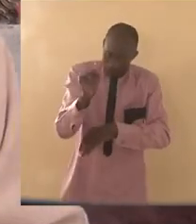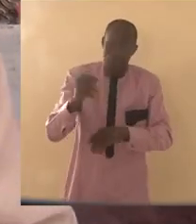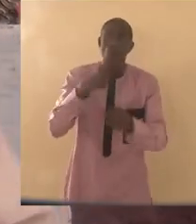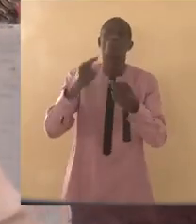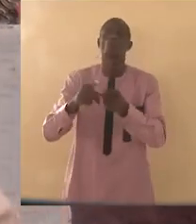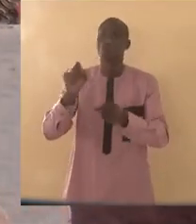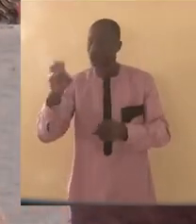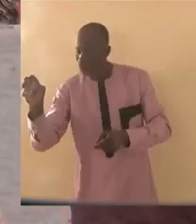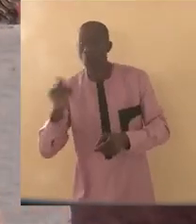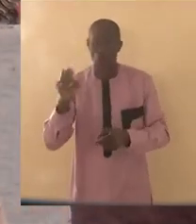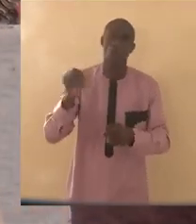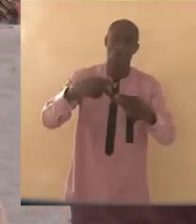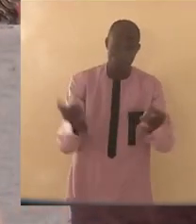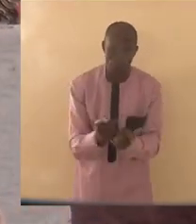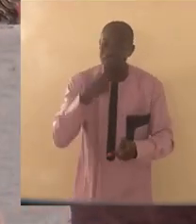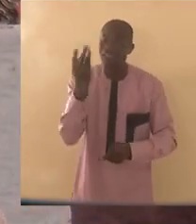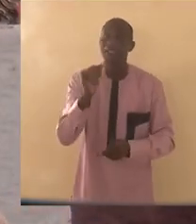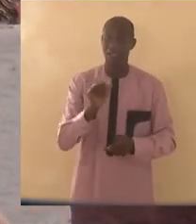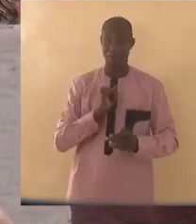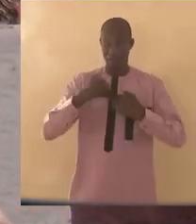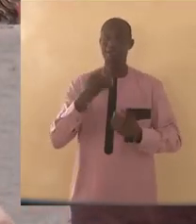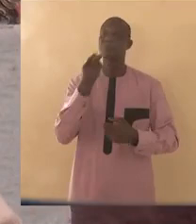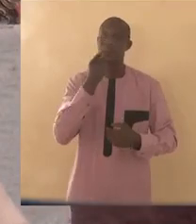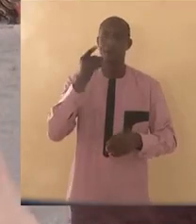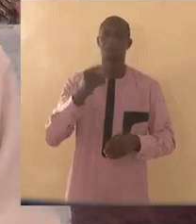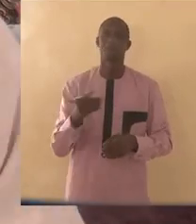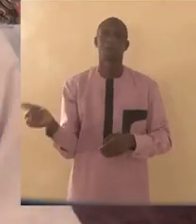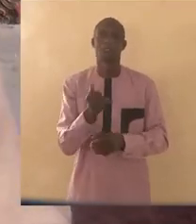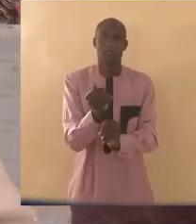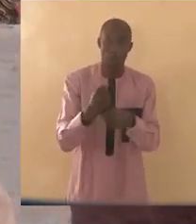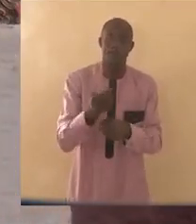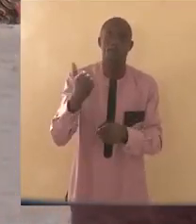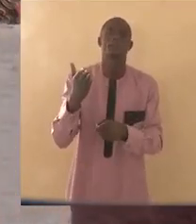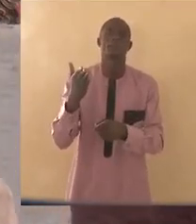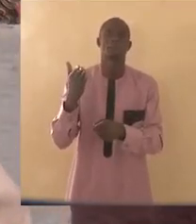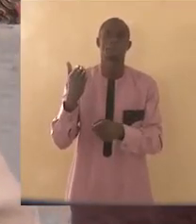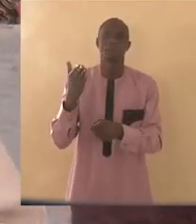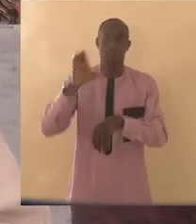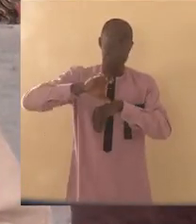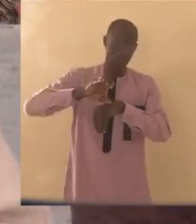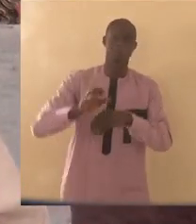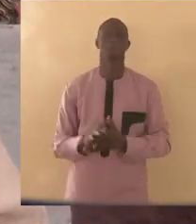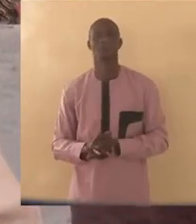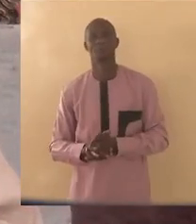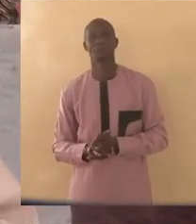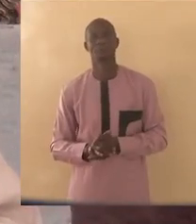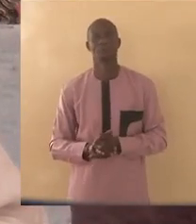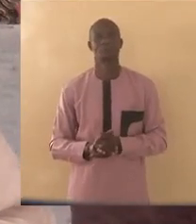them and said, look, go to so-so-so place and tell them that I'm going to have dinner in your place. They now made the place here their church.